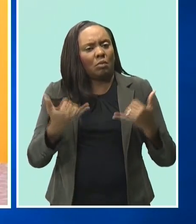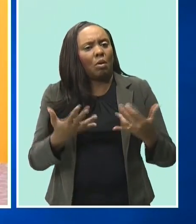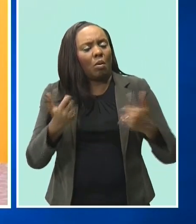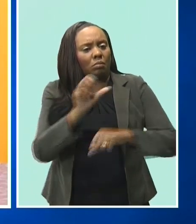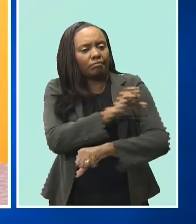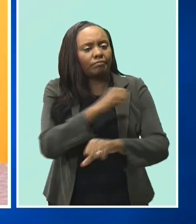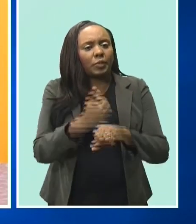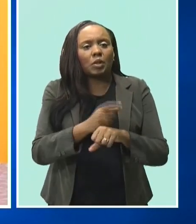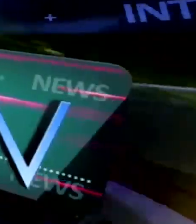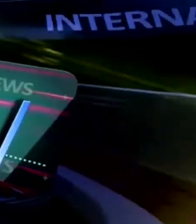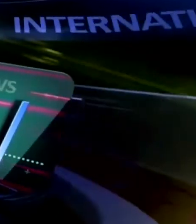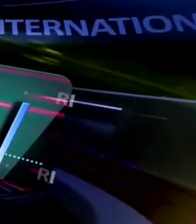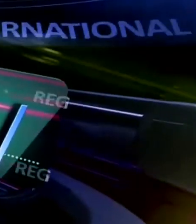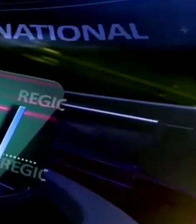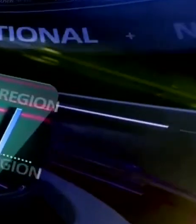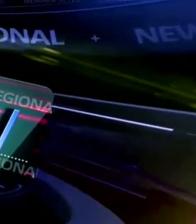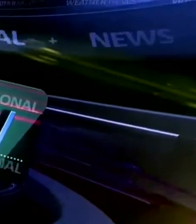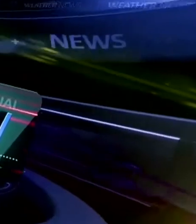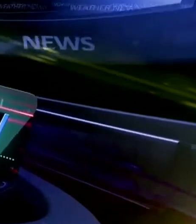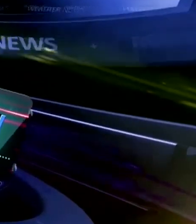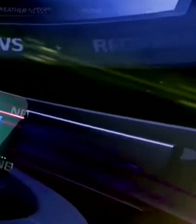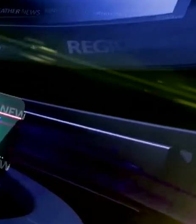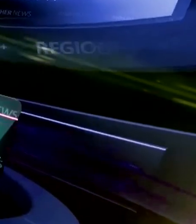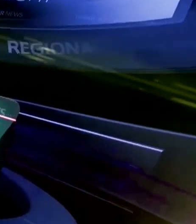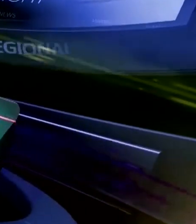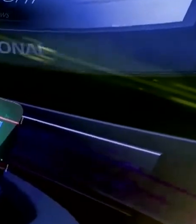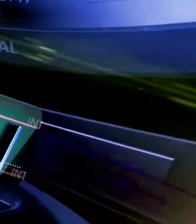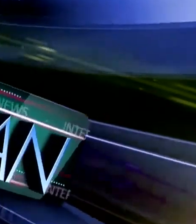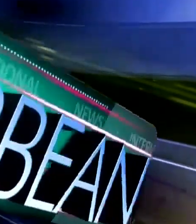addressed. Sharika Griffith reports. Lack of access to digital devices, the absence of technical know-how, and in